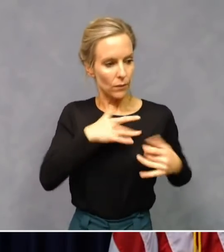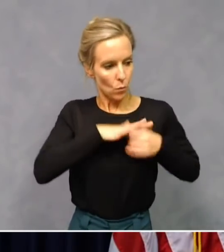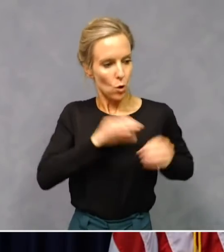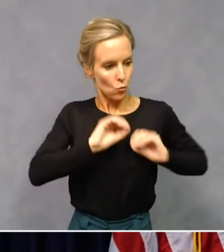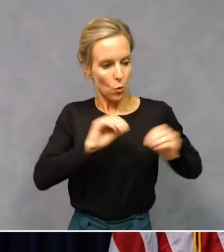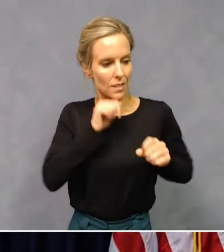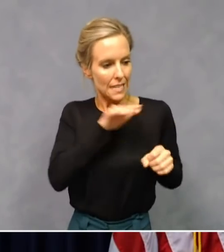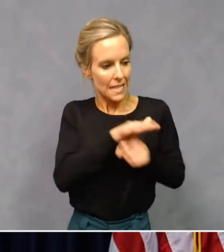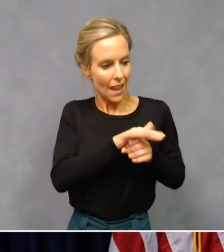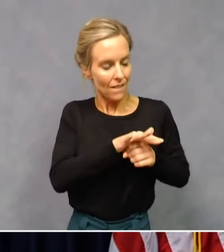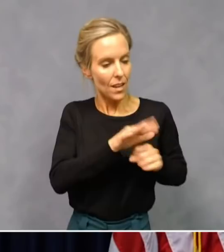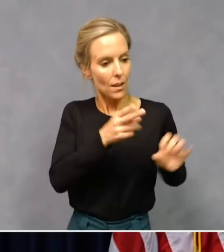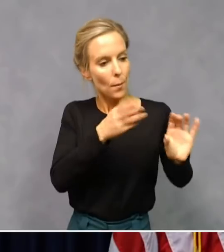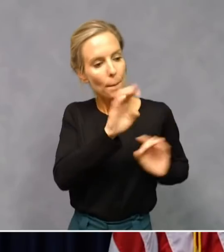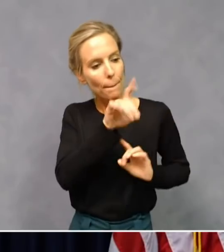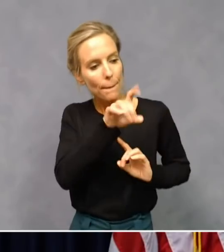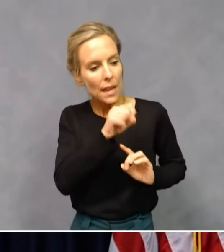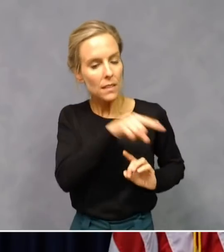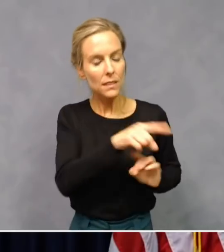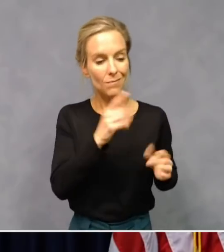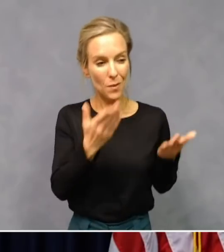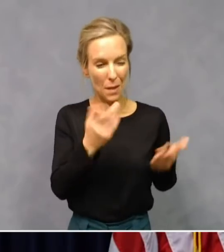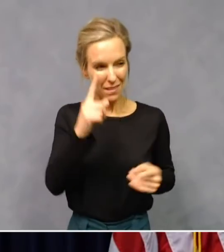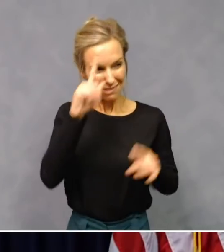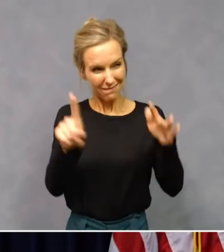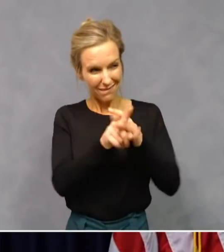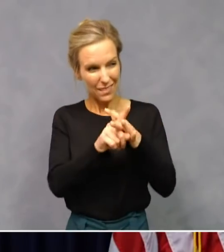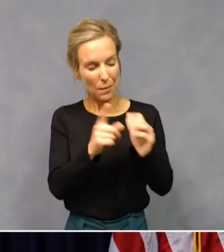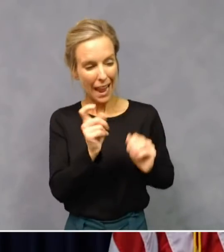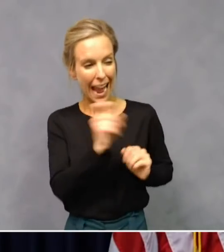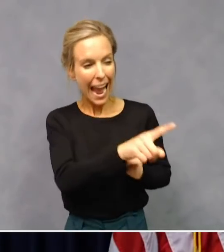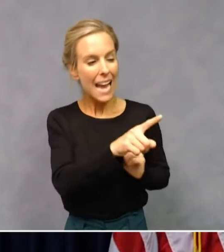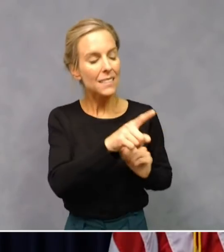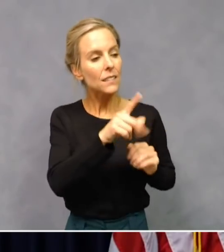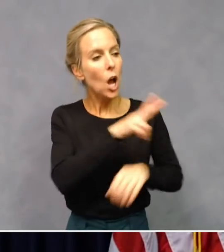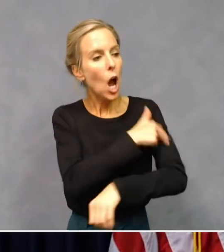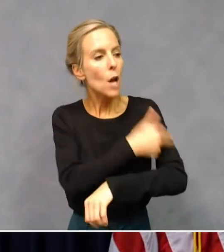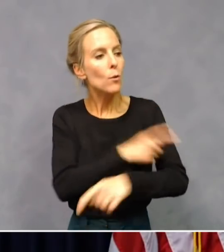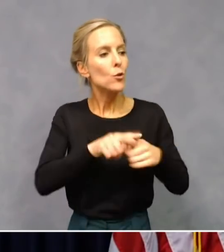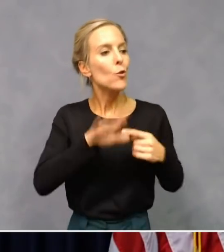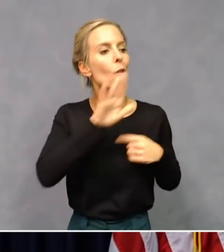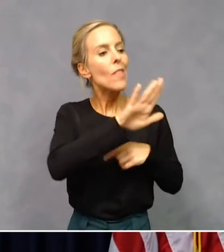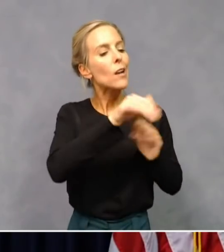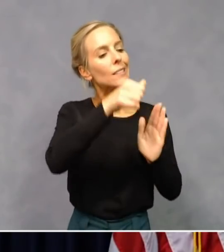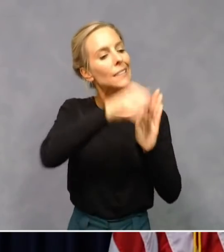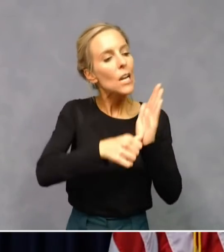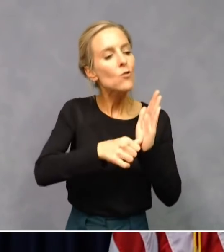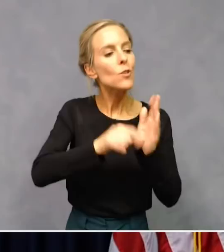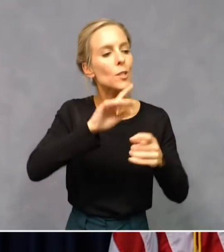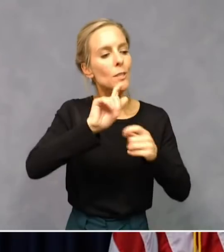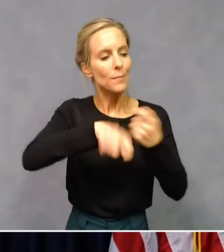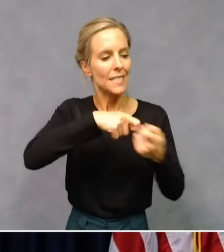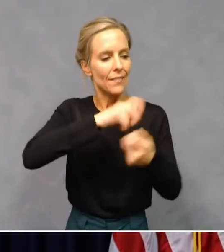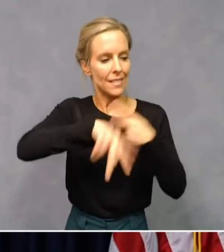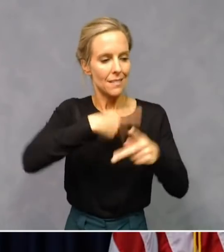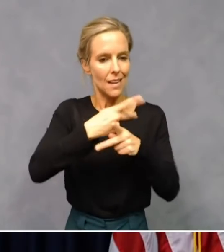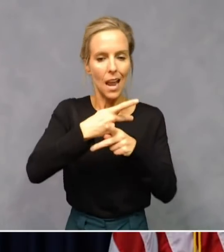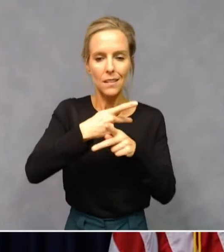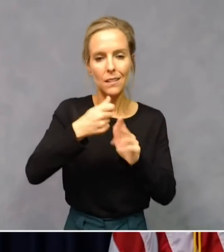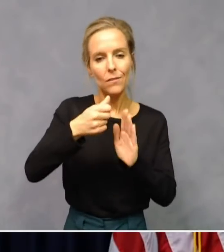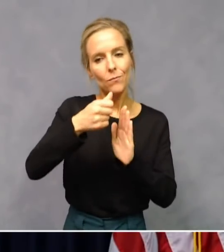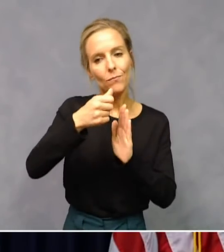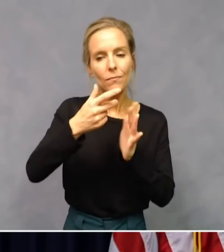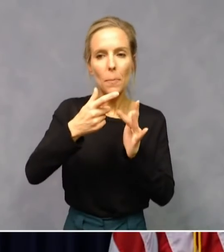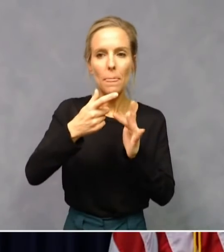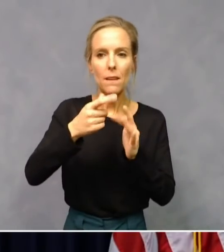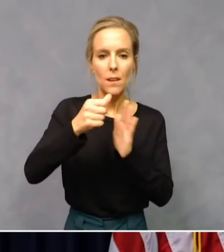that you might have to ask hospitals to postpone scheduled surgeries and other types of procedures just to give a